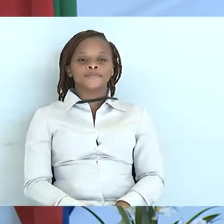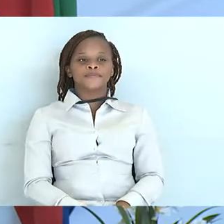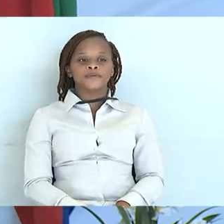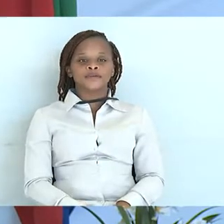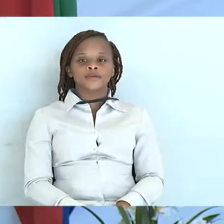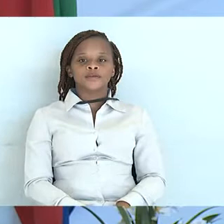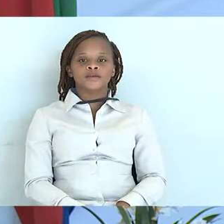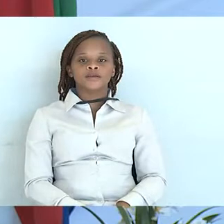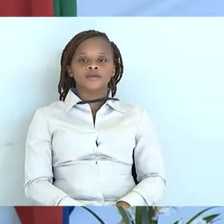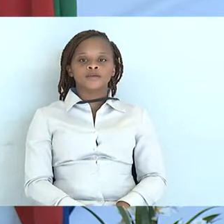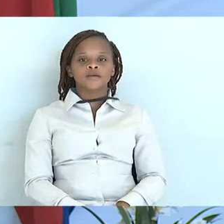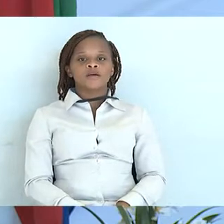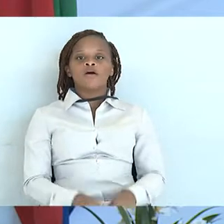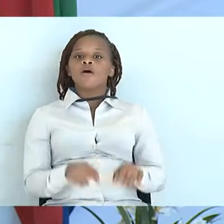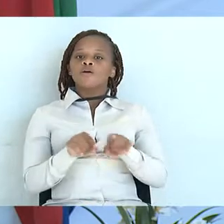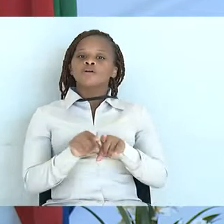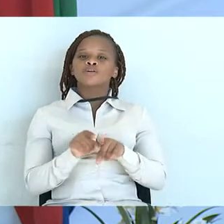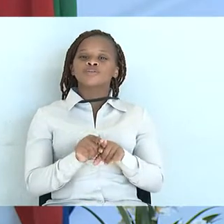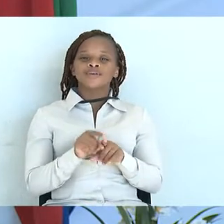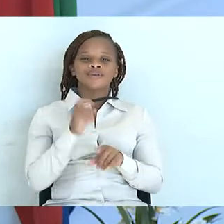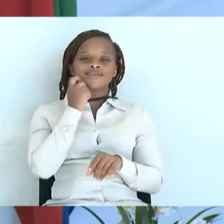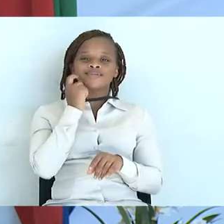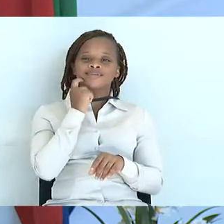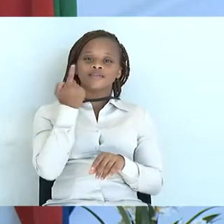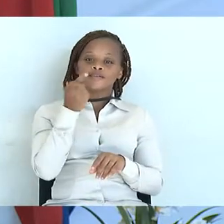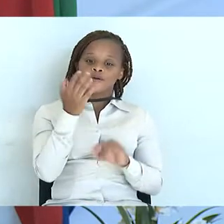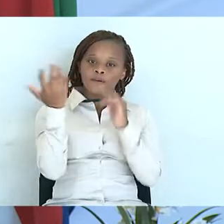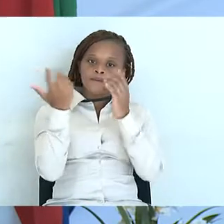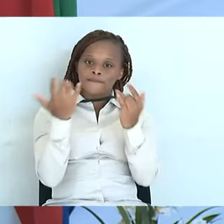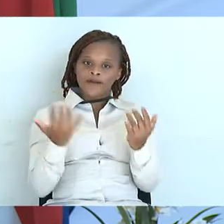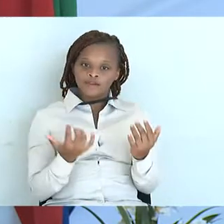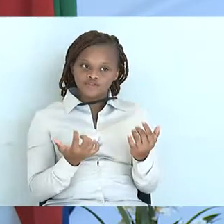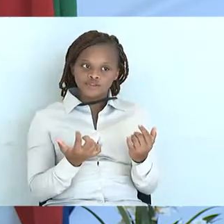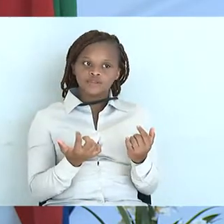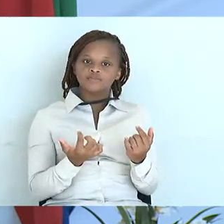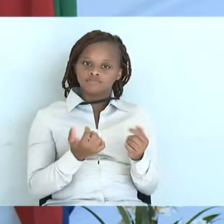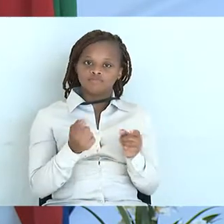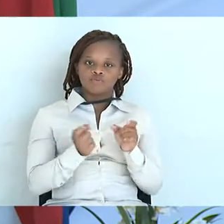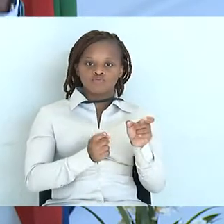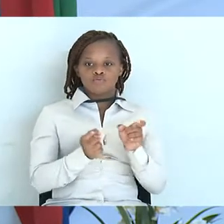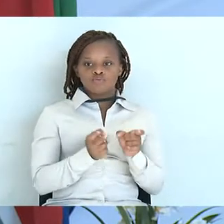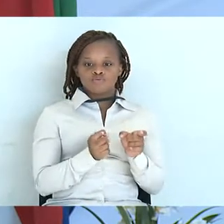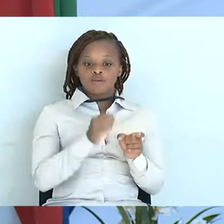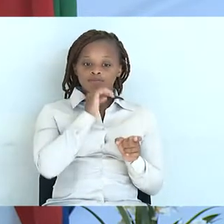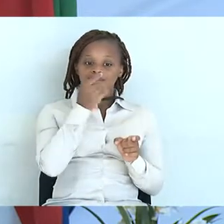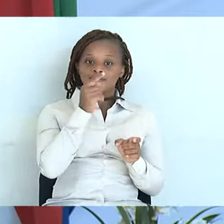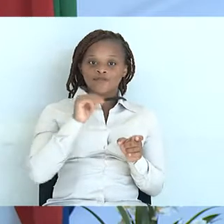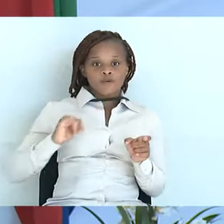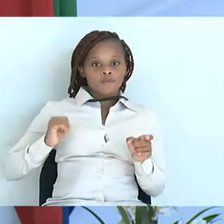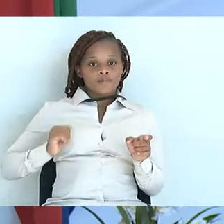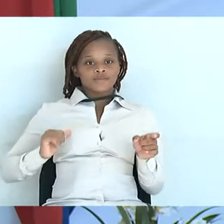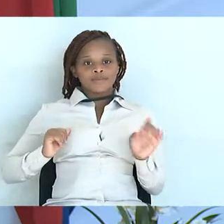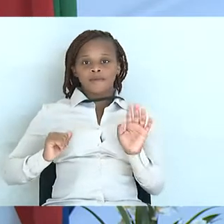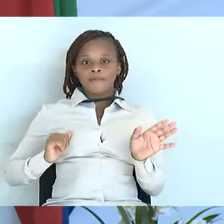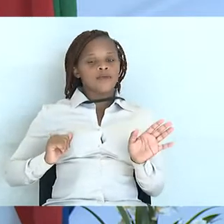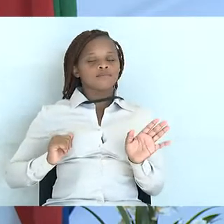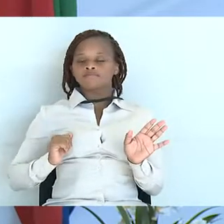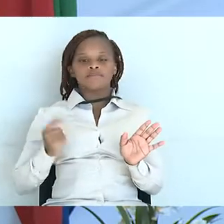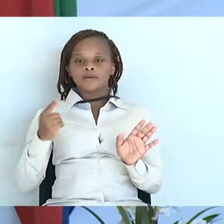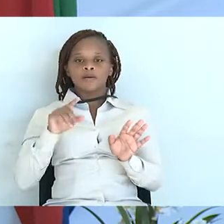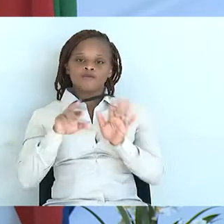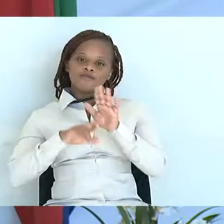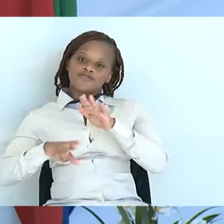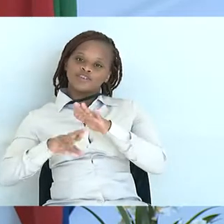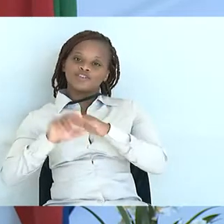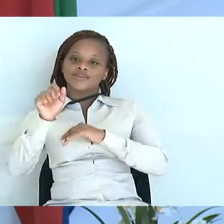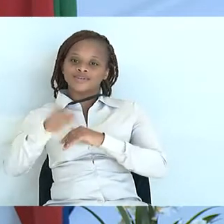to coordinate budgets, not according to a municipality, but according to the region as a whole, and be